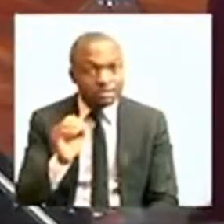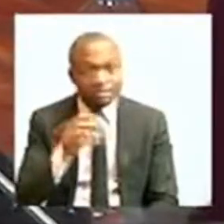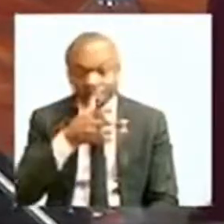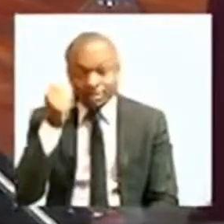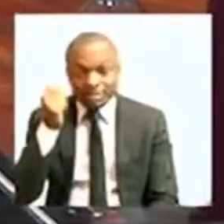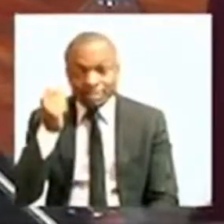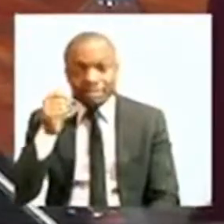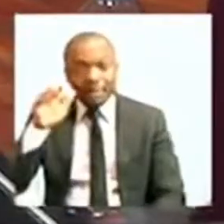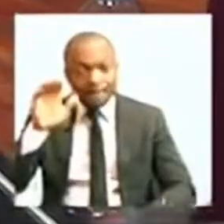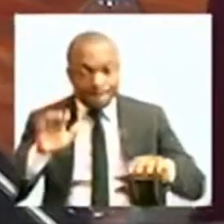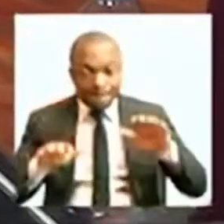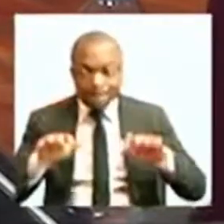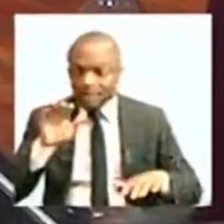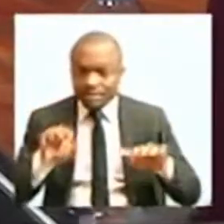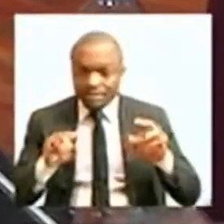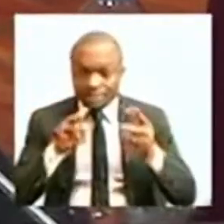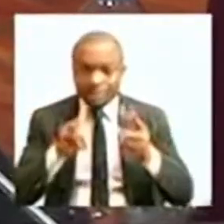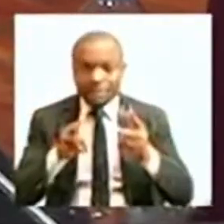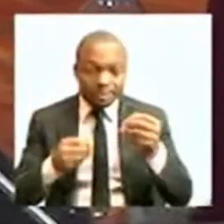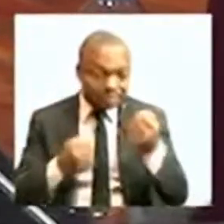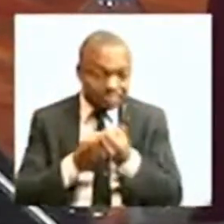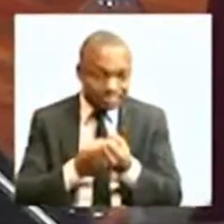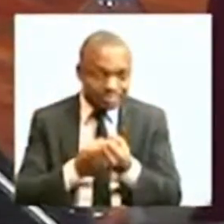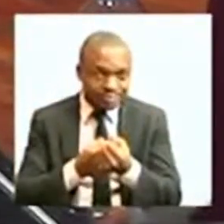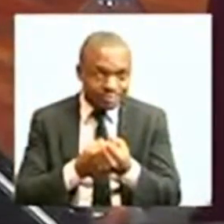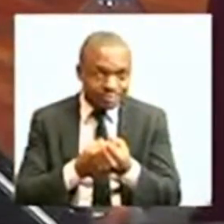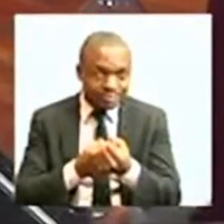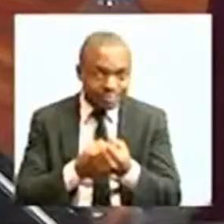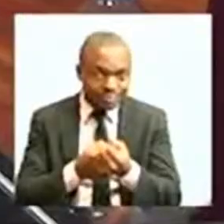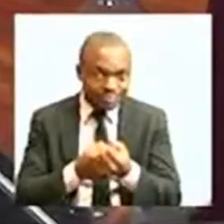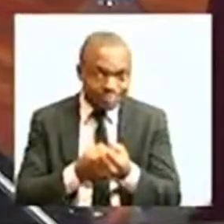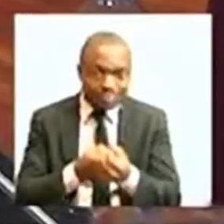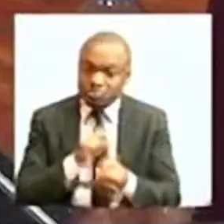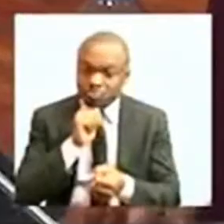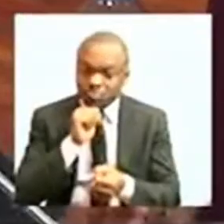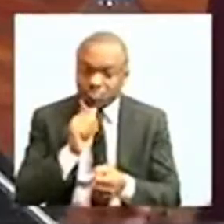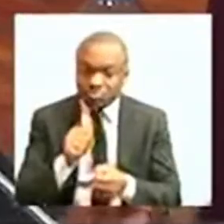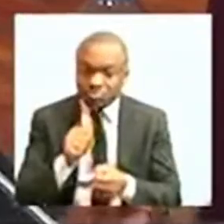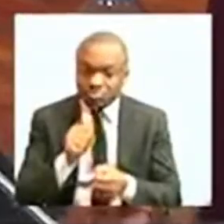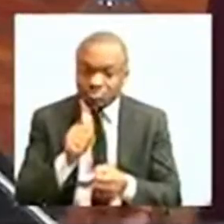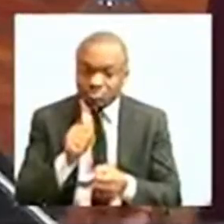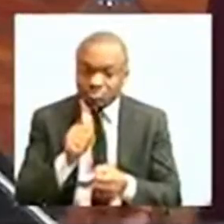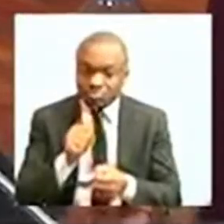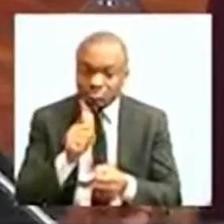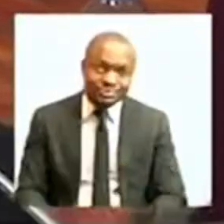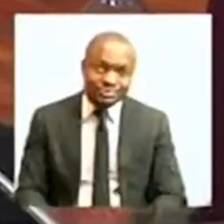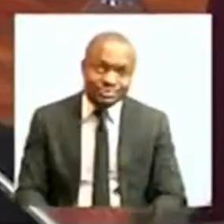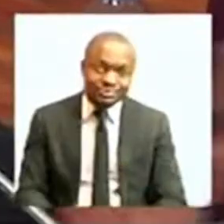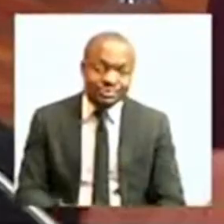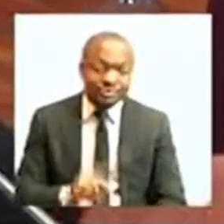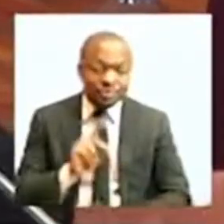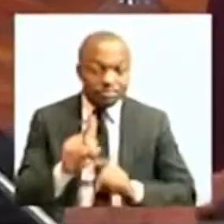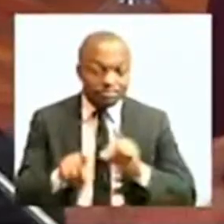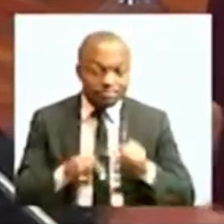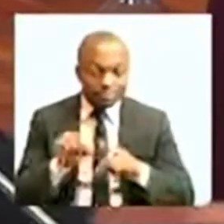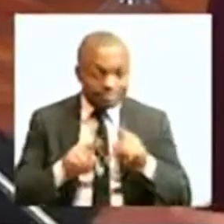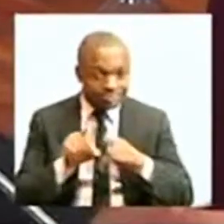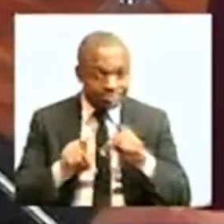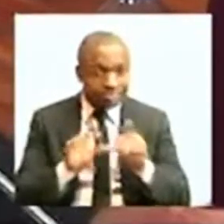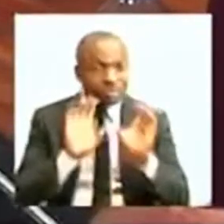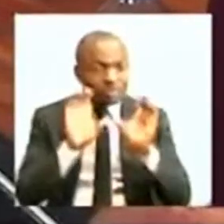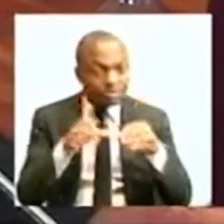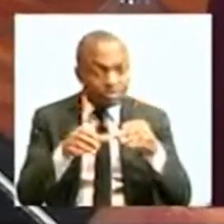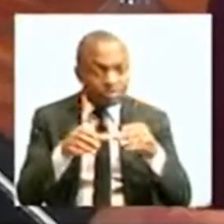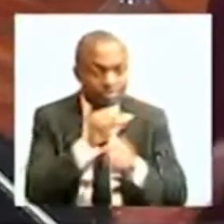funding. Funding must be on a needs basis. Not necessarily to punish recipients, ultimately the communities of